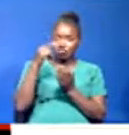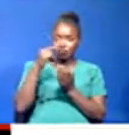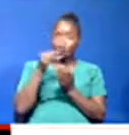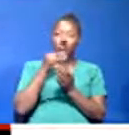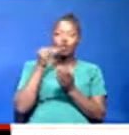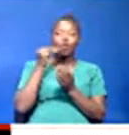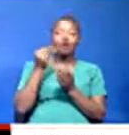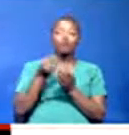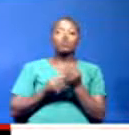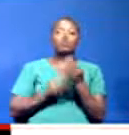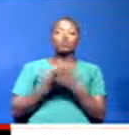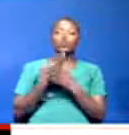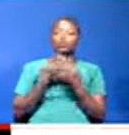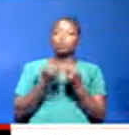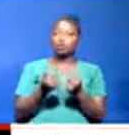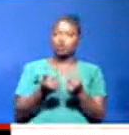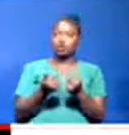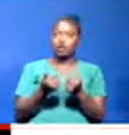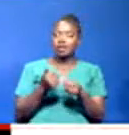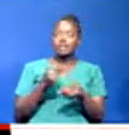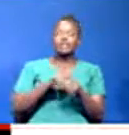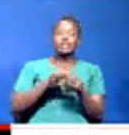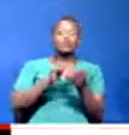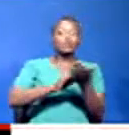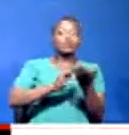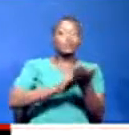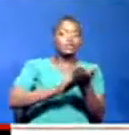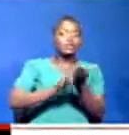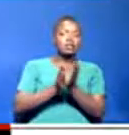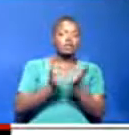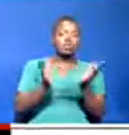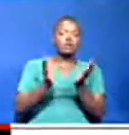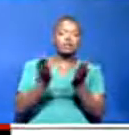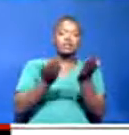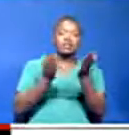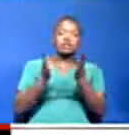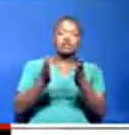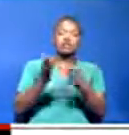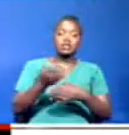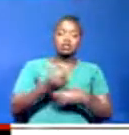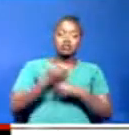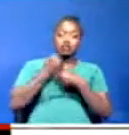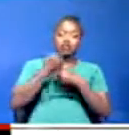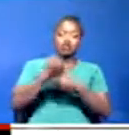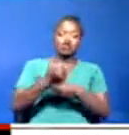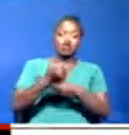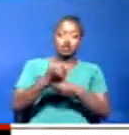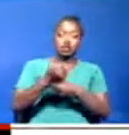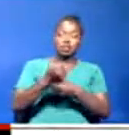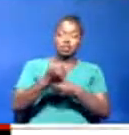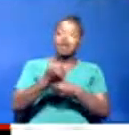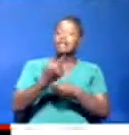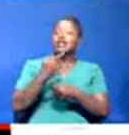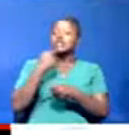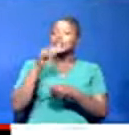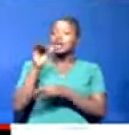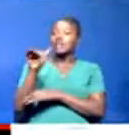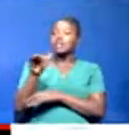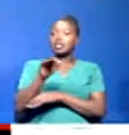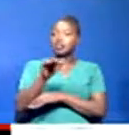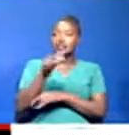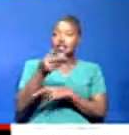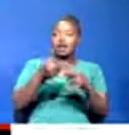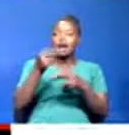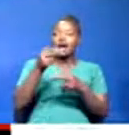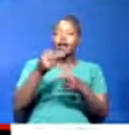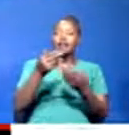solution. While commending public servants for their resilience and hard work, the president asked them to observe high moral standards